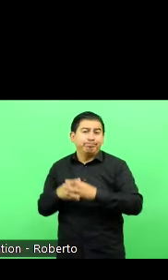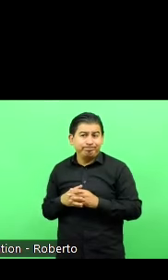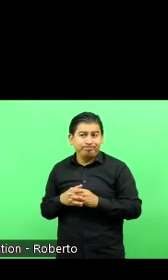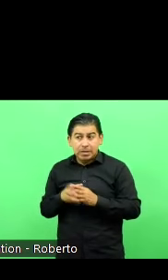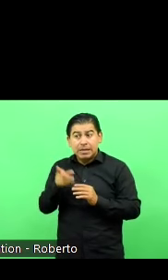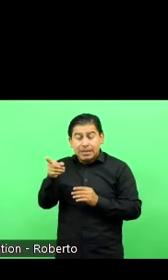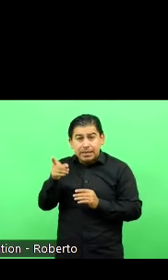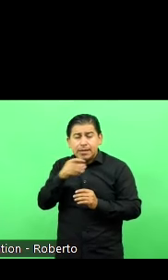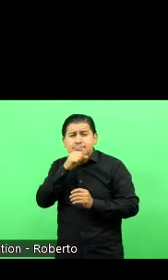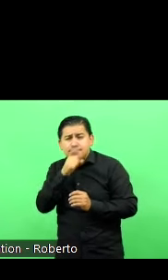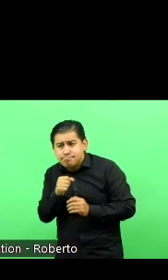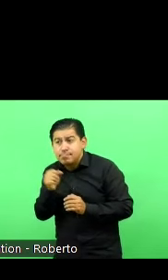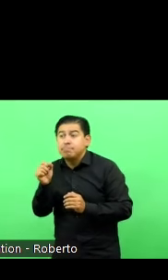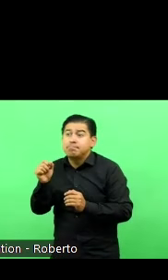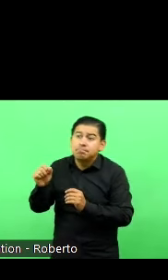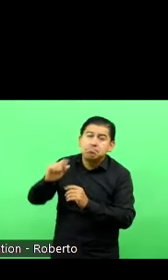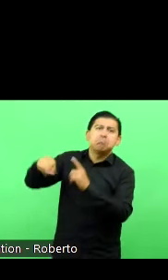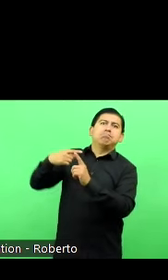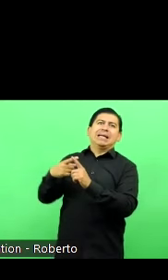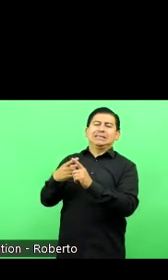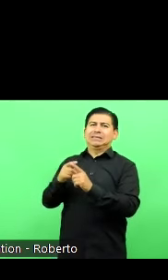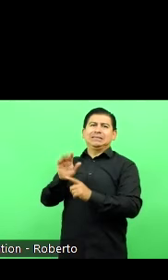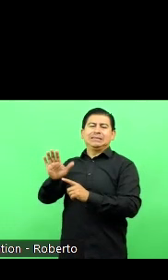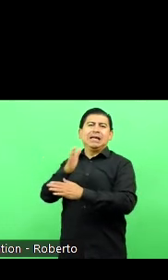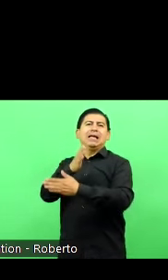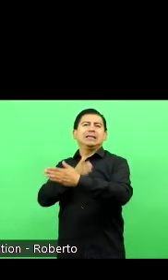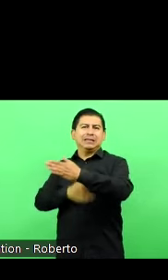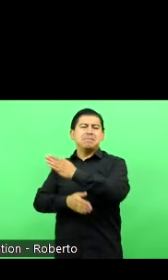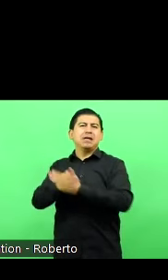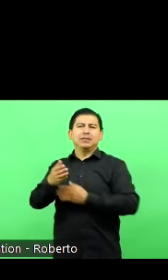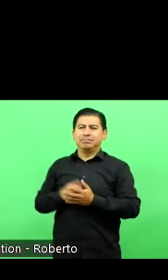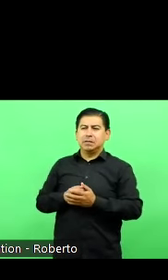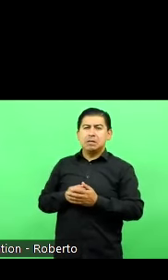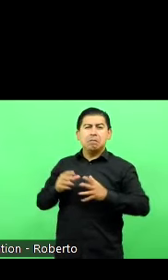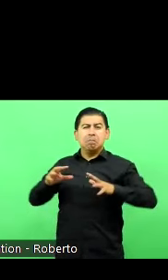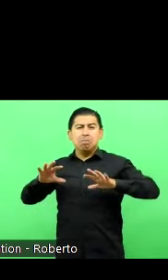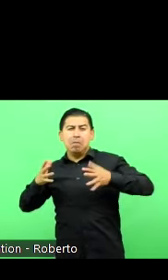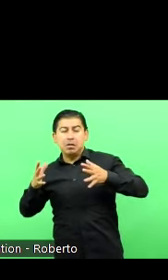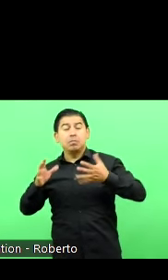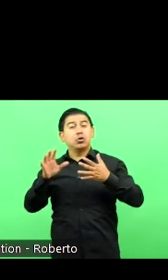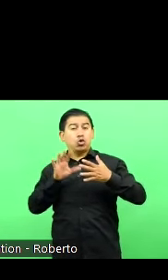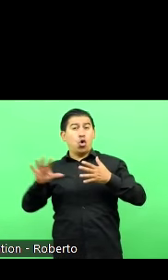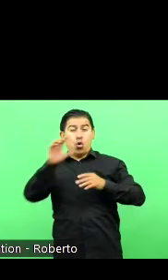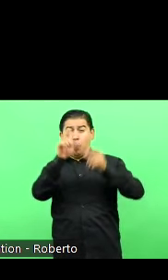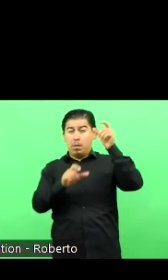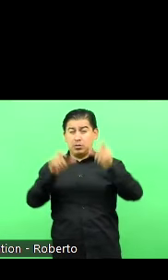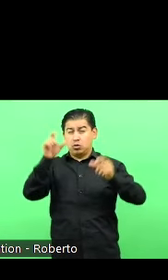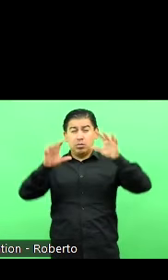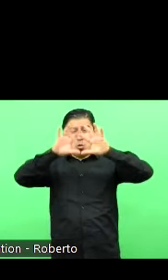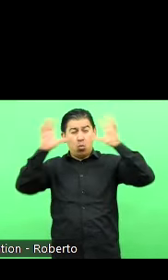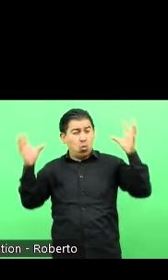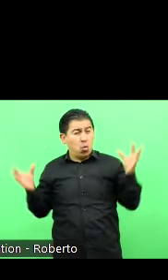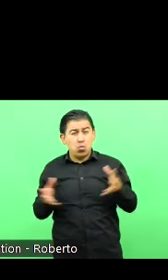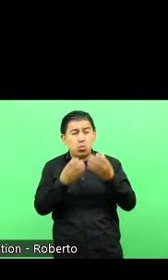to be 1/6 of the global population. Yet, as a global community, we